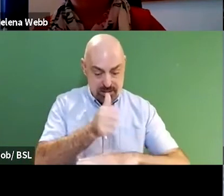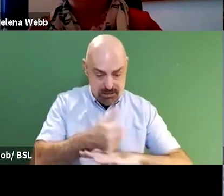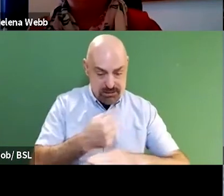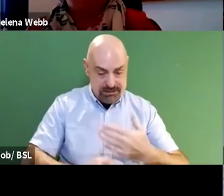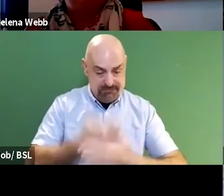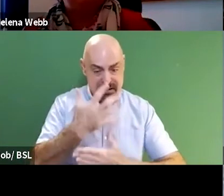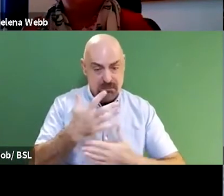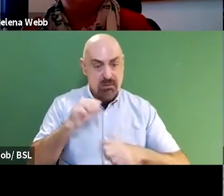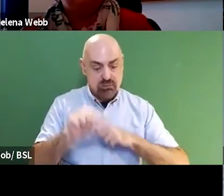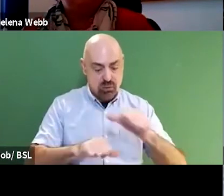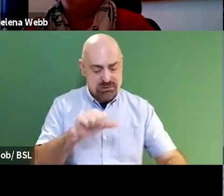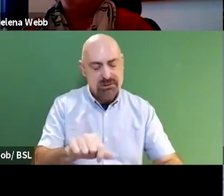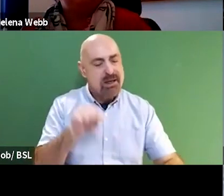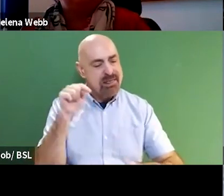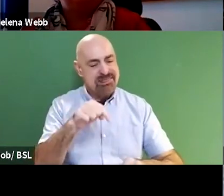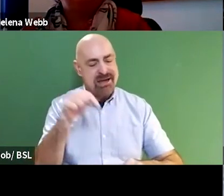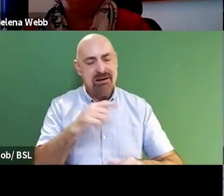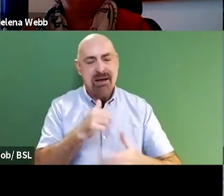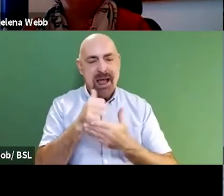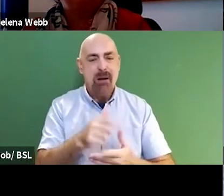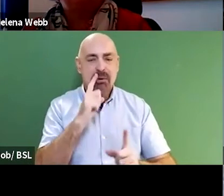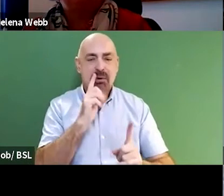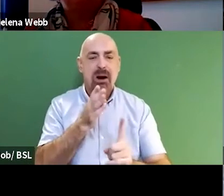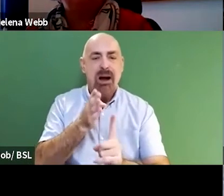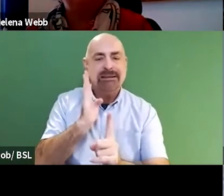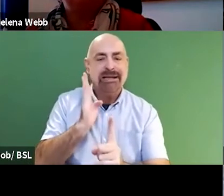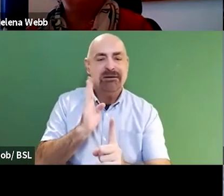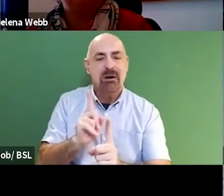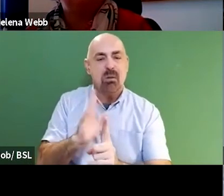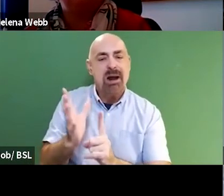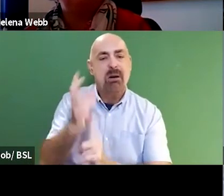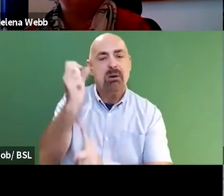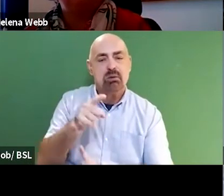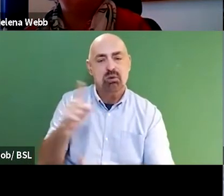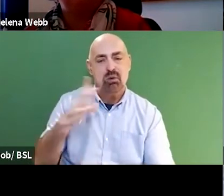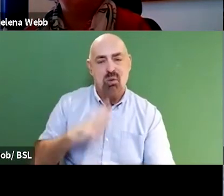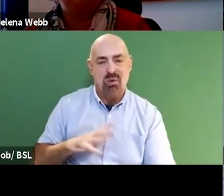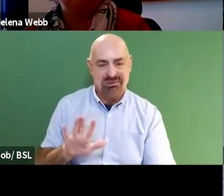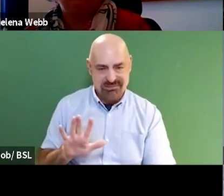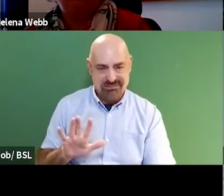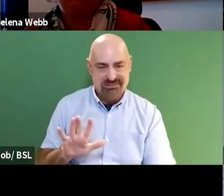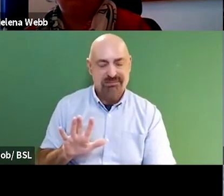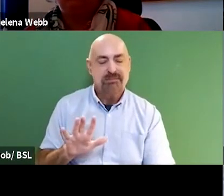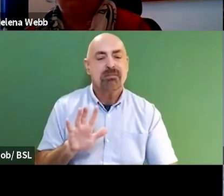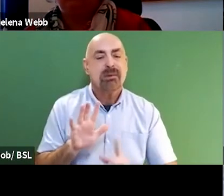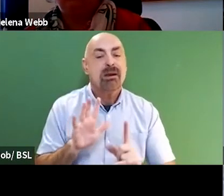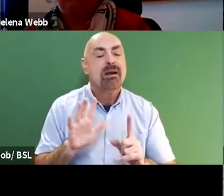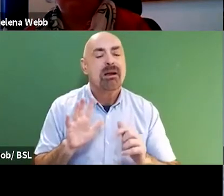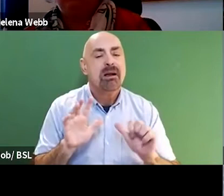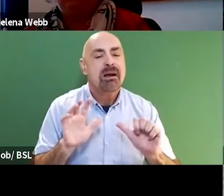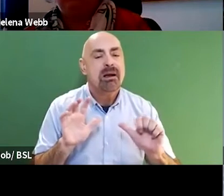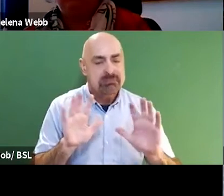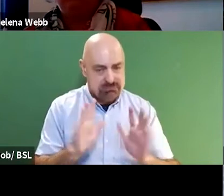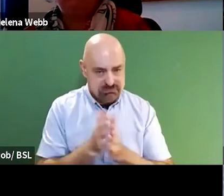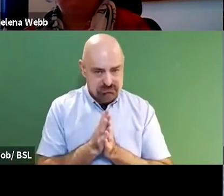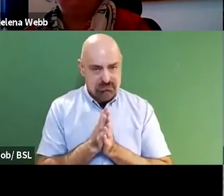is to help you to identify what kind of outcomes you're seeking to achieve. And this is something